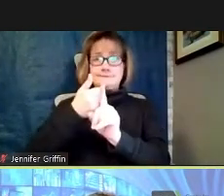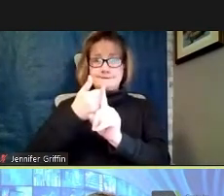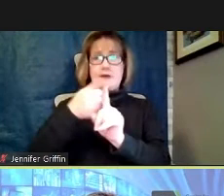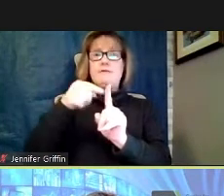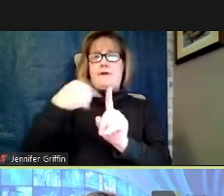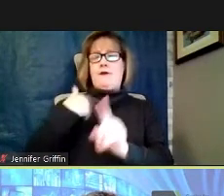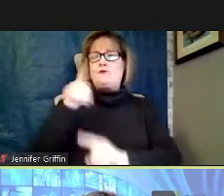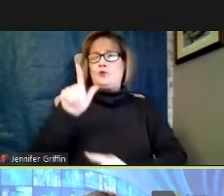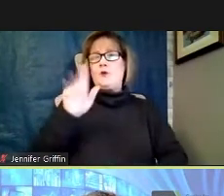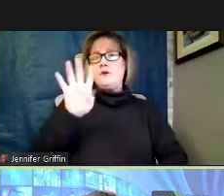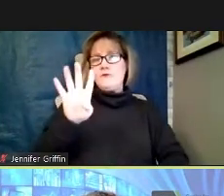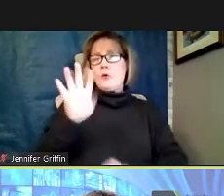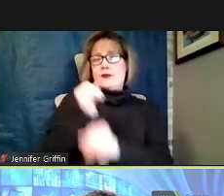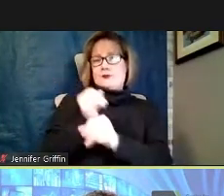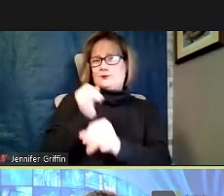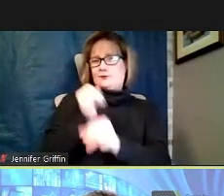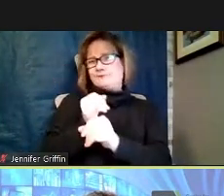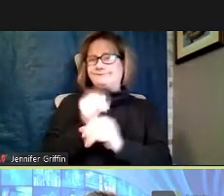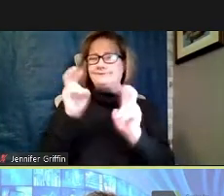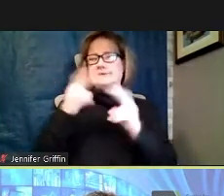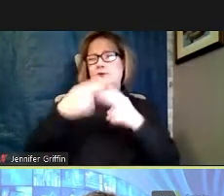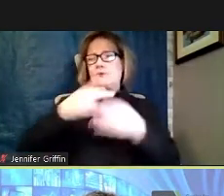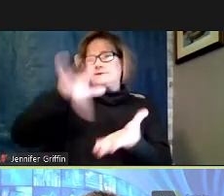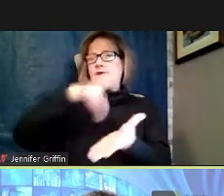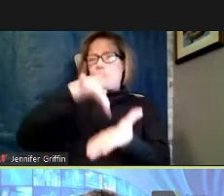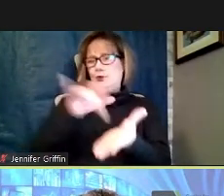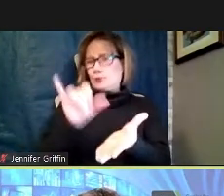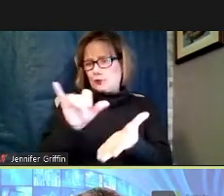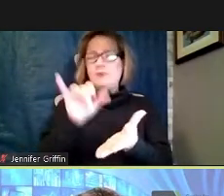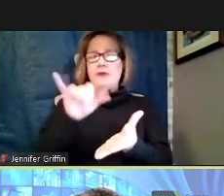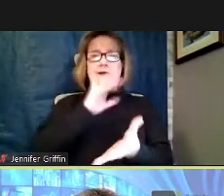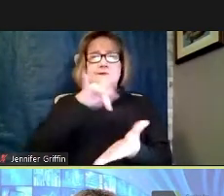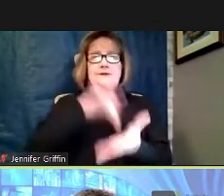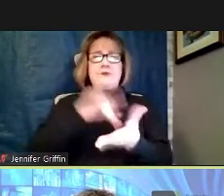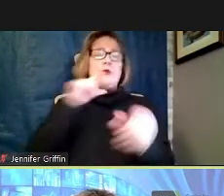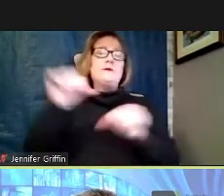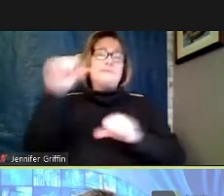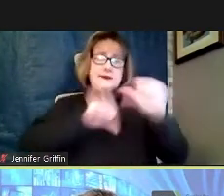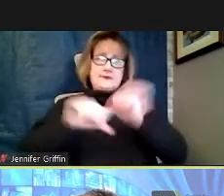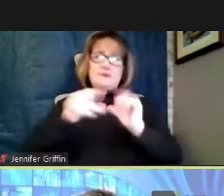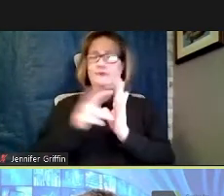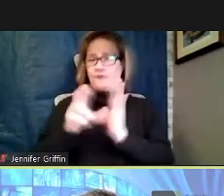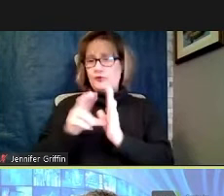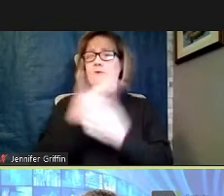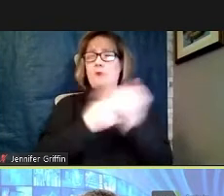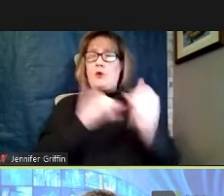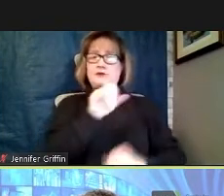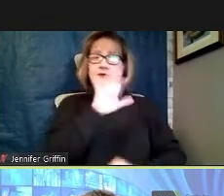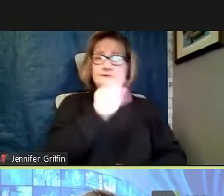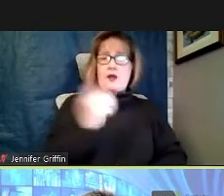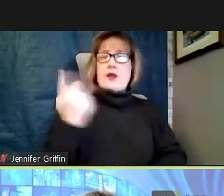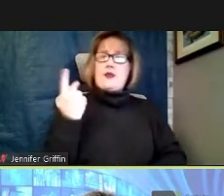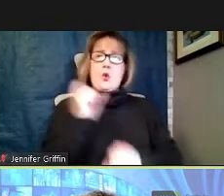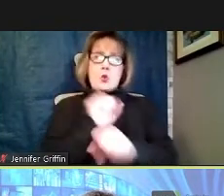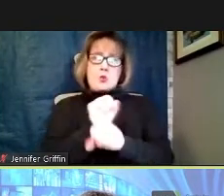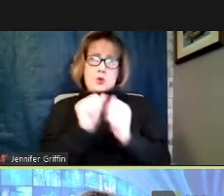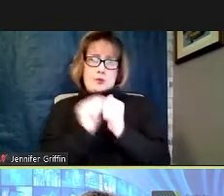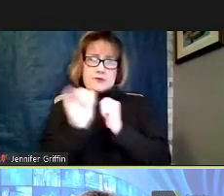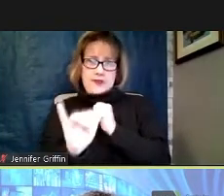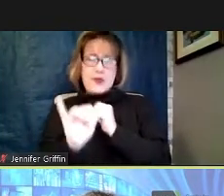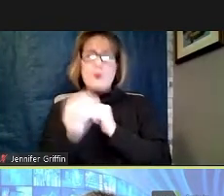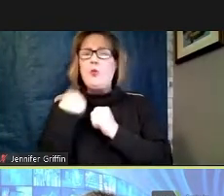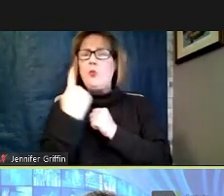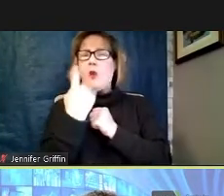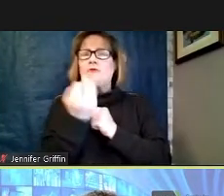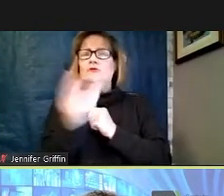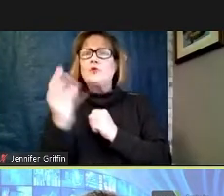of 24 institutes or centers, one of which is the Center for Scientific Review, which both Jessica and I work at. We're one of the few centers